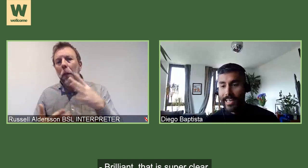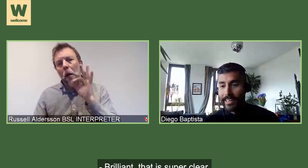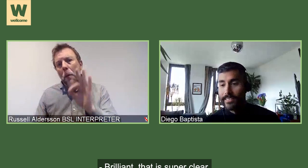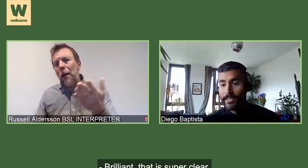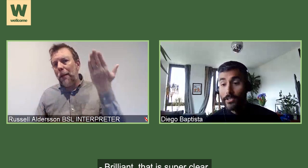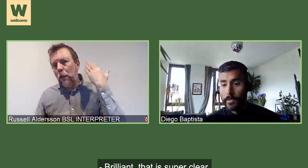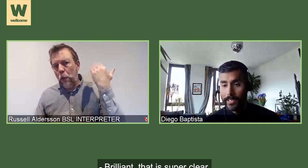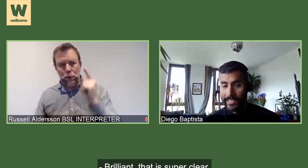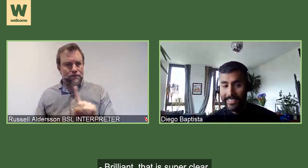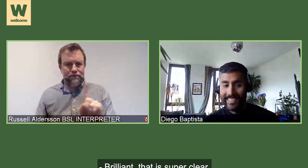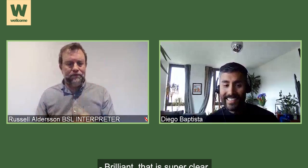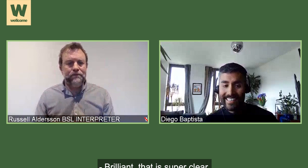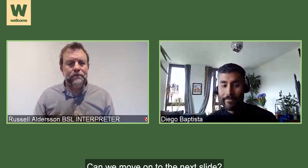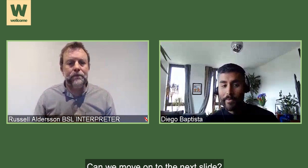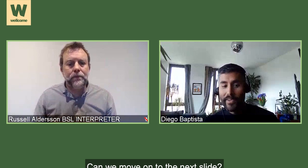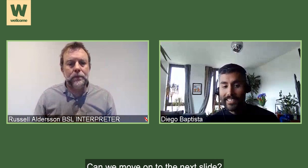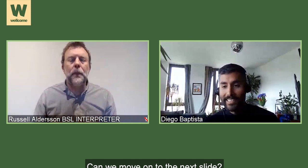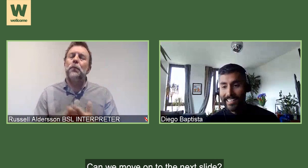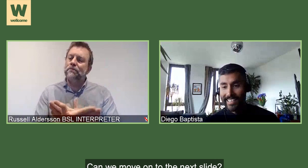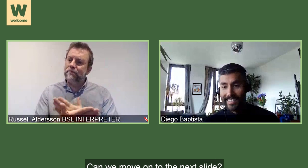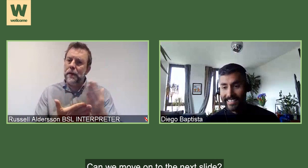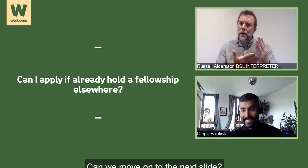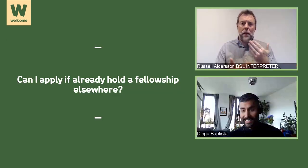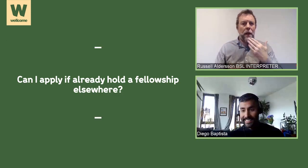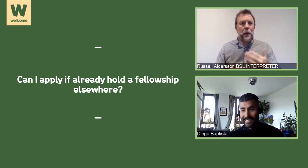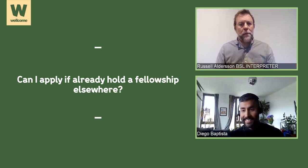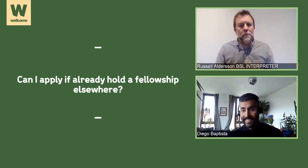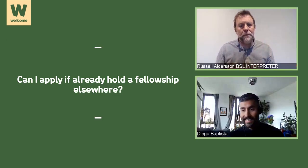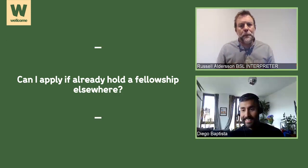Brilliant. That is super clear. Can we move on to the next slide?